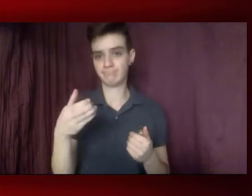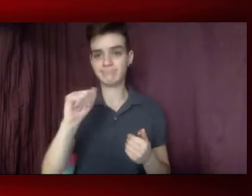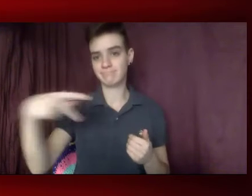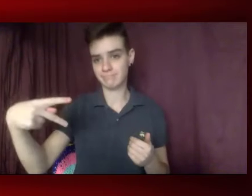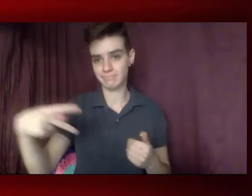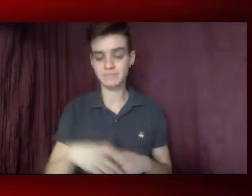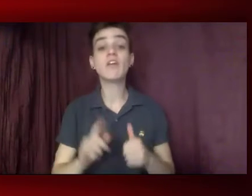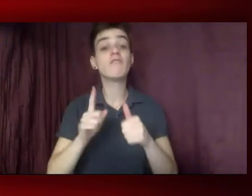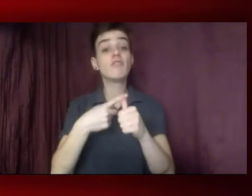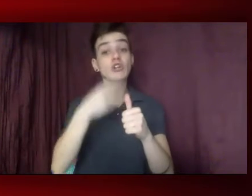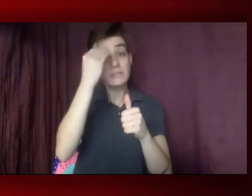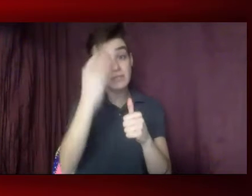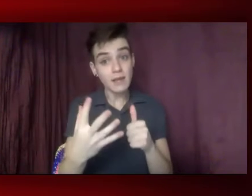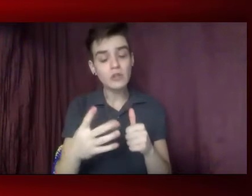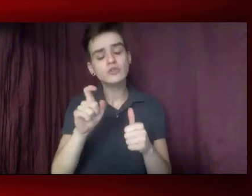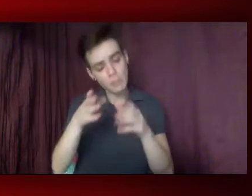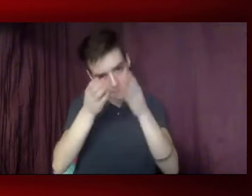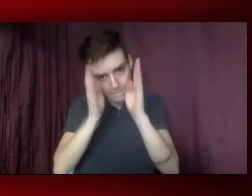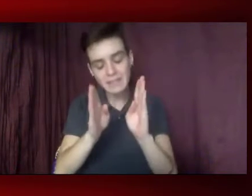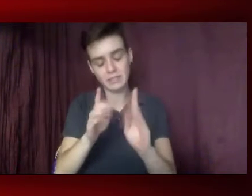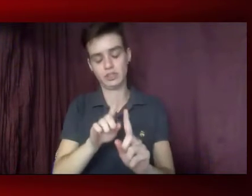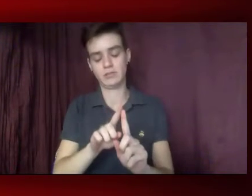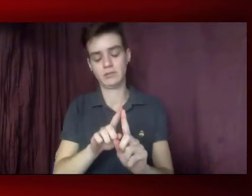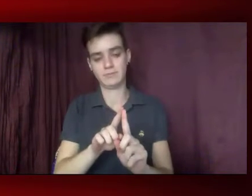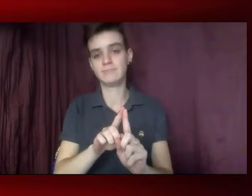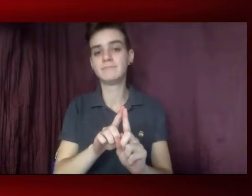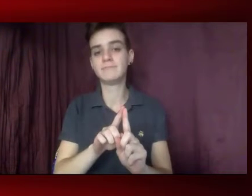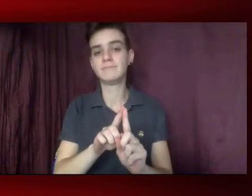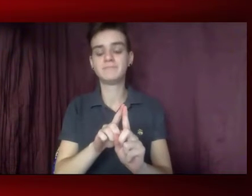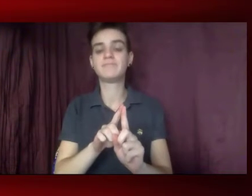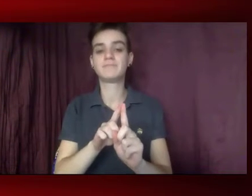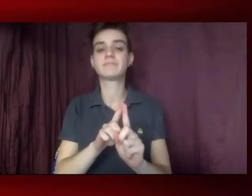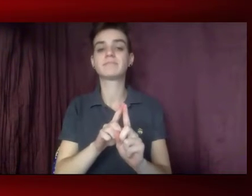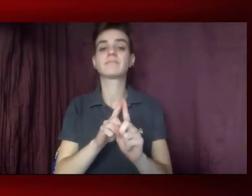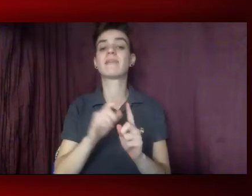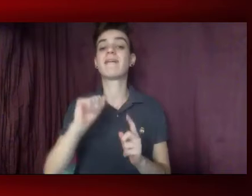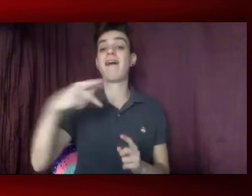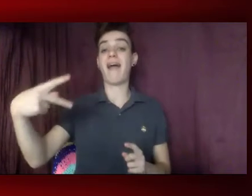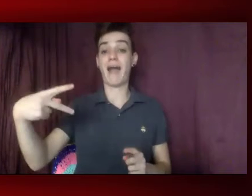hear, everybody should be paying attention to this, if nothing else. The mobile tool